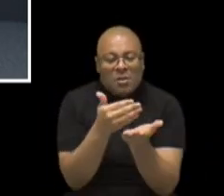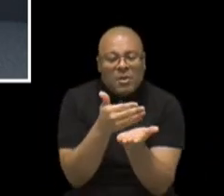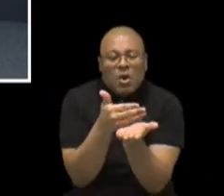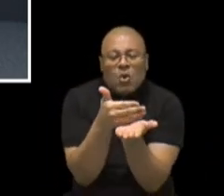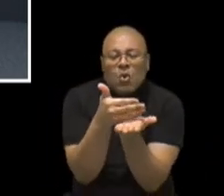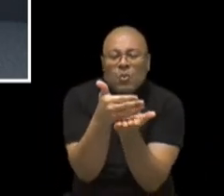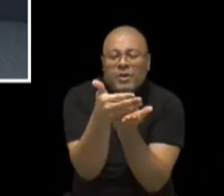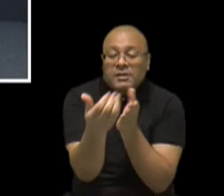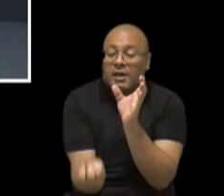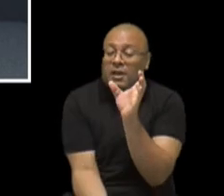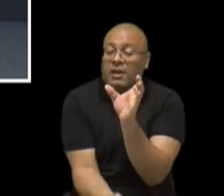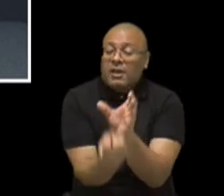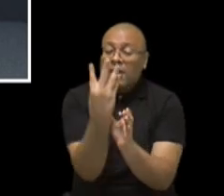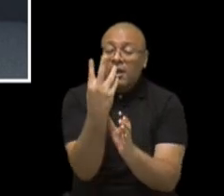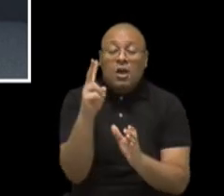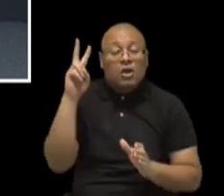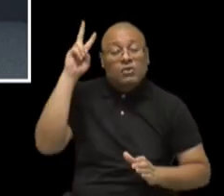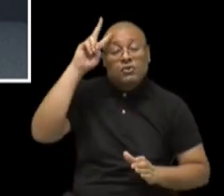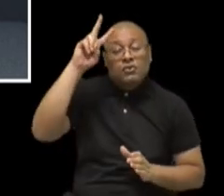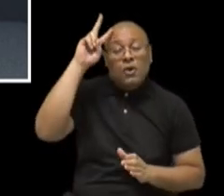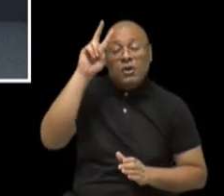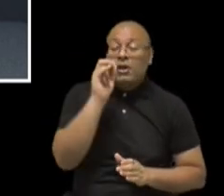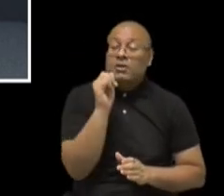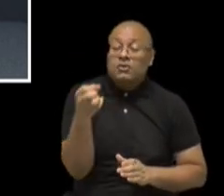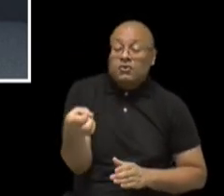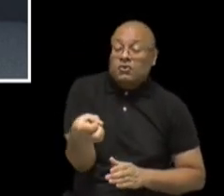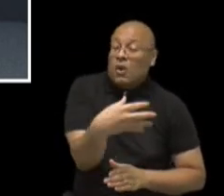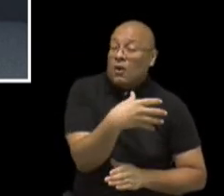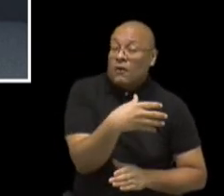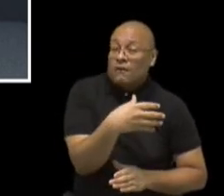to create a new story. We